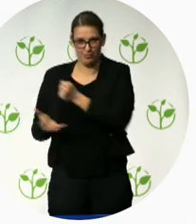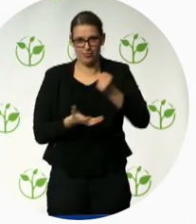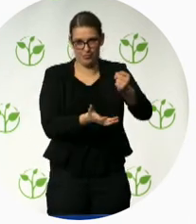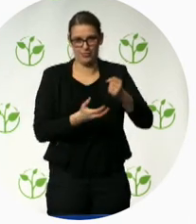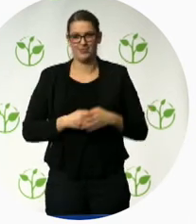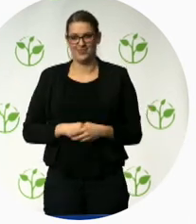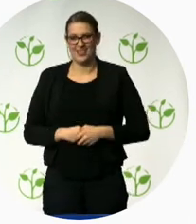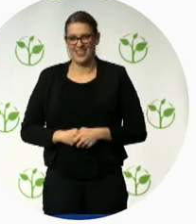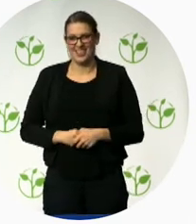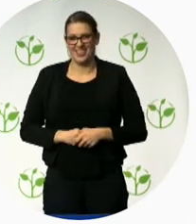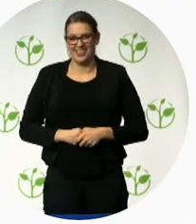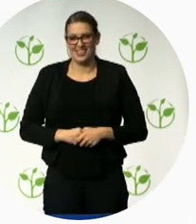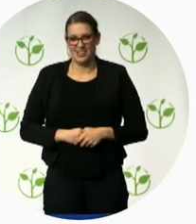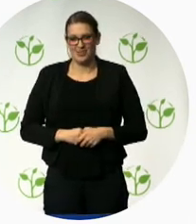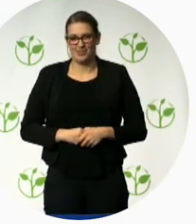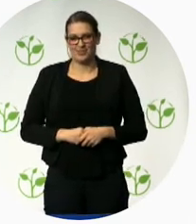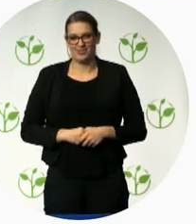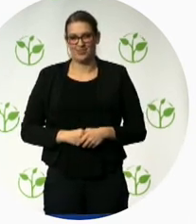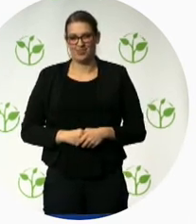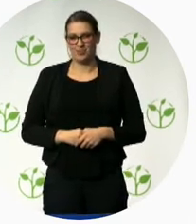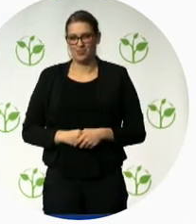our major role.